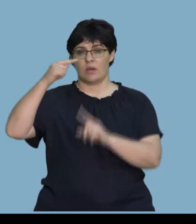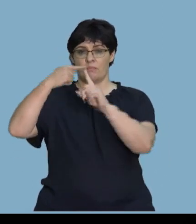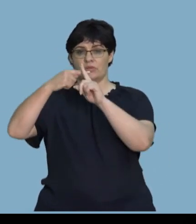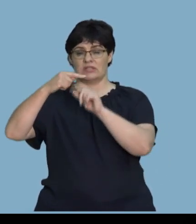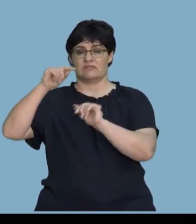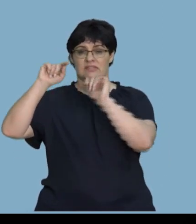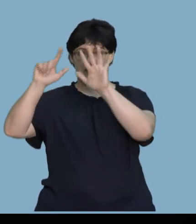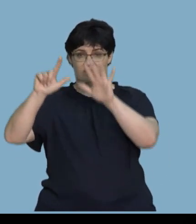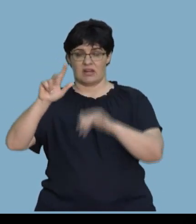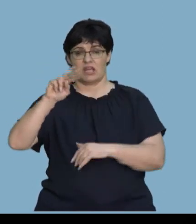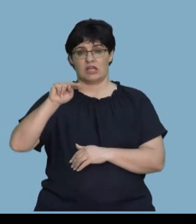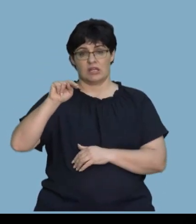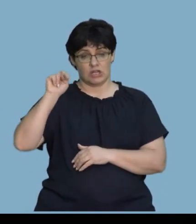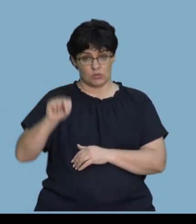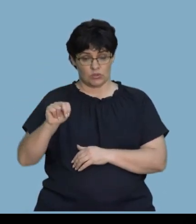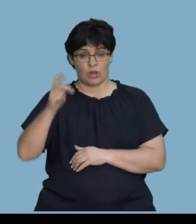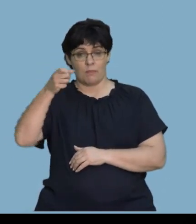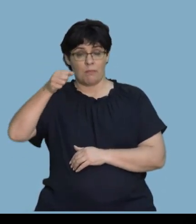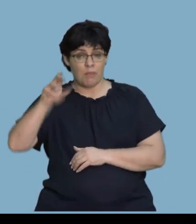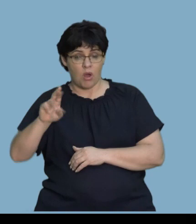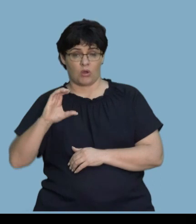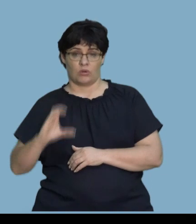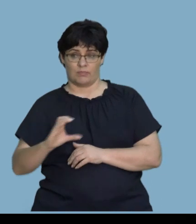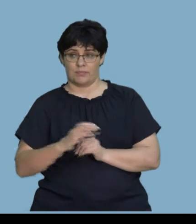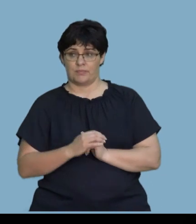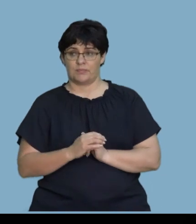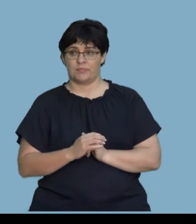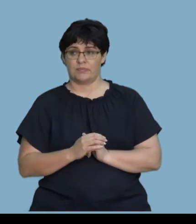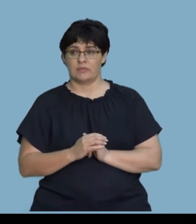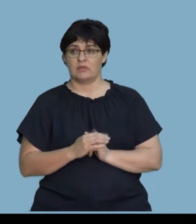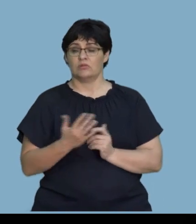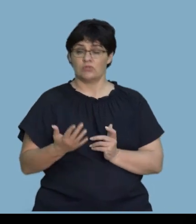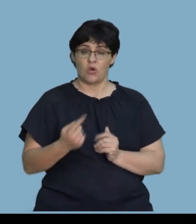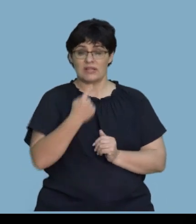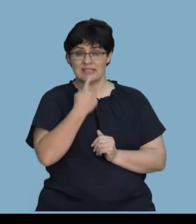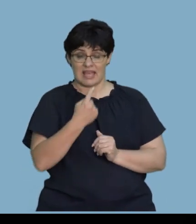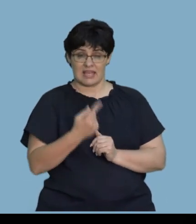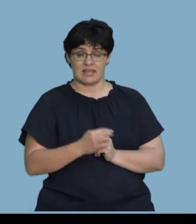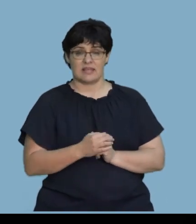positive 7 Newton per coulomb, right? So because it said